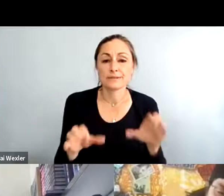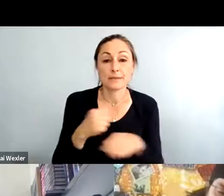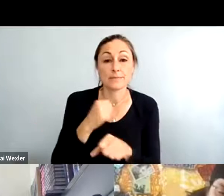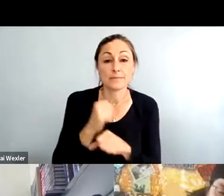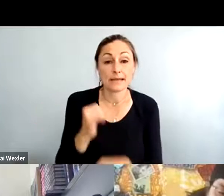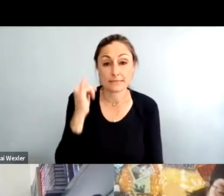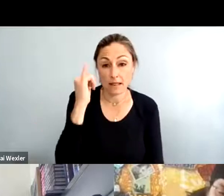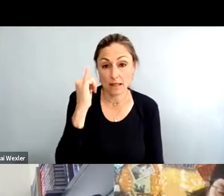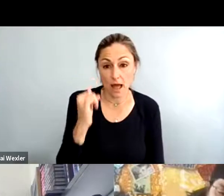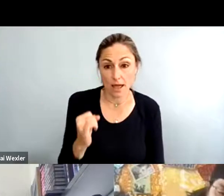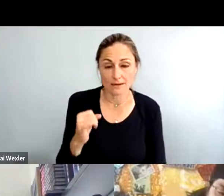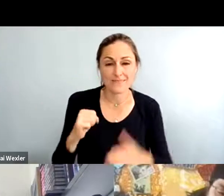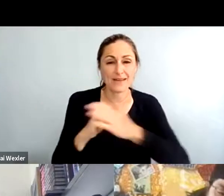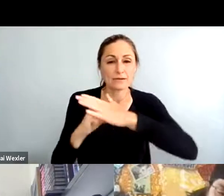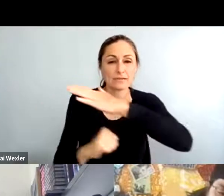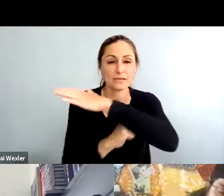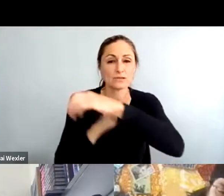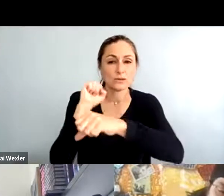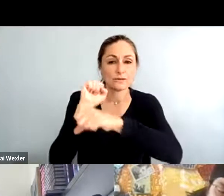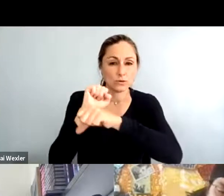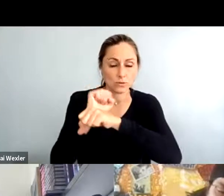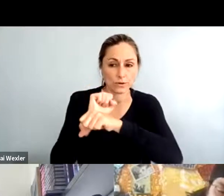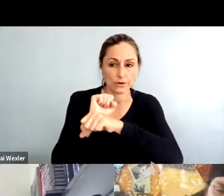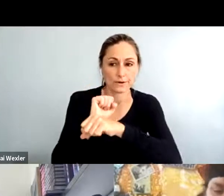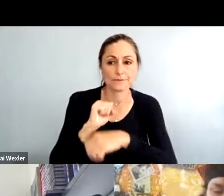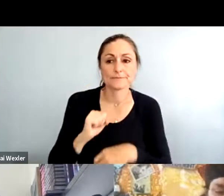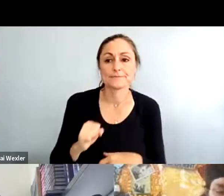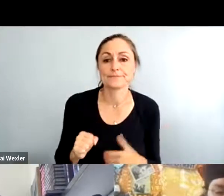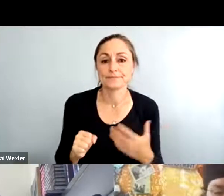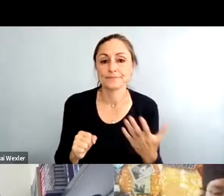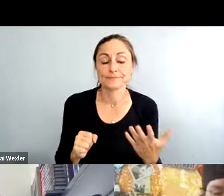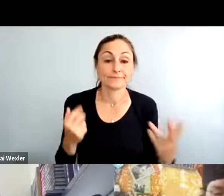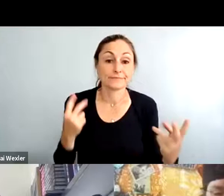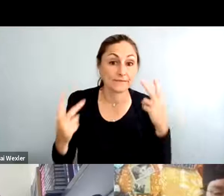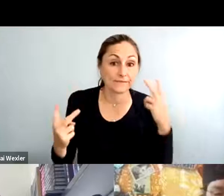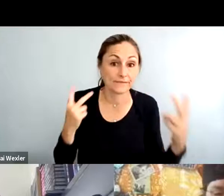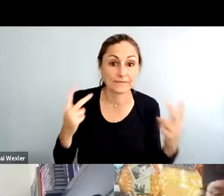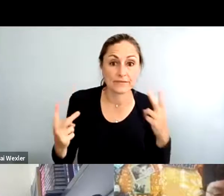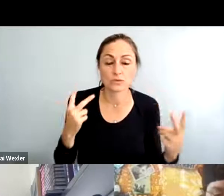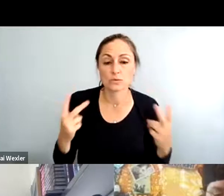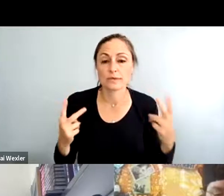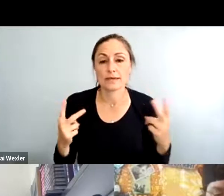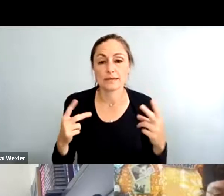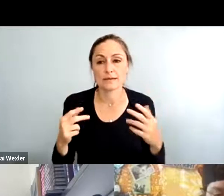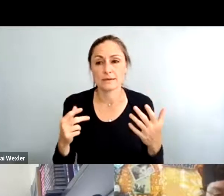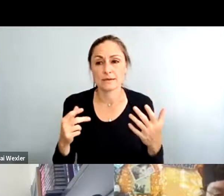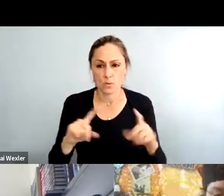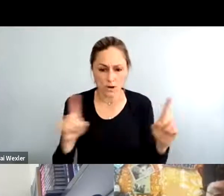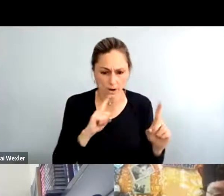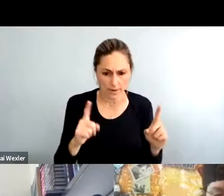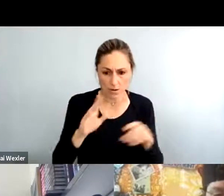foundation of your work when you write it in this way. And this is like visually, when you look at it on the page, it's